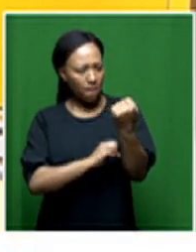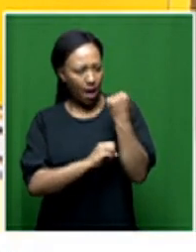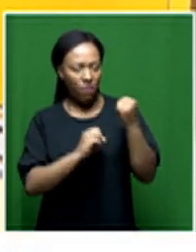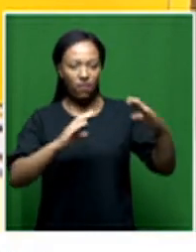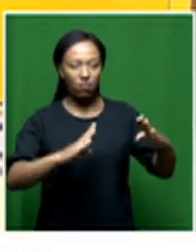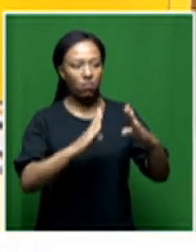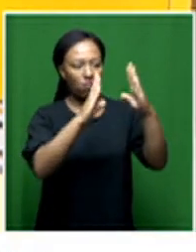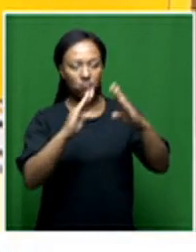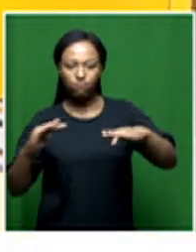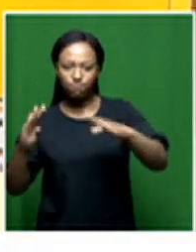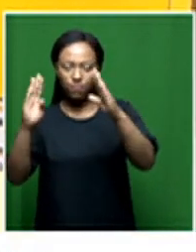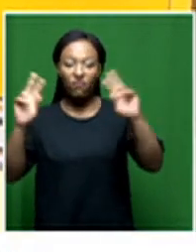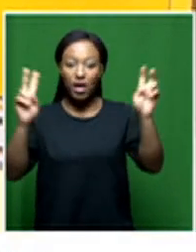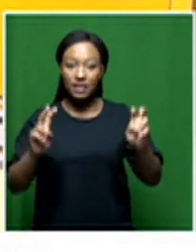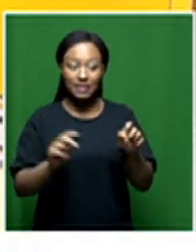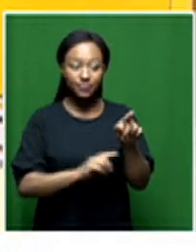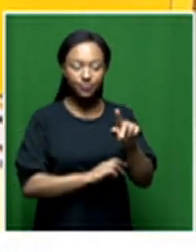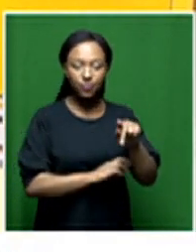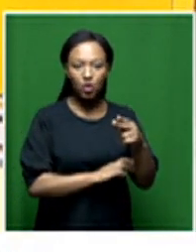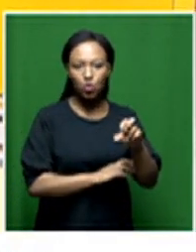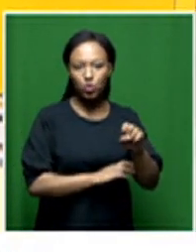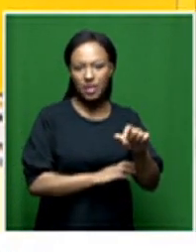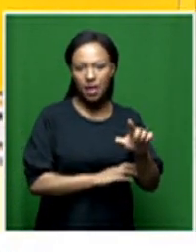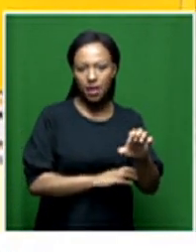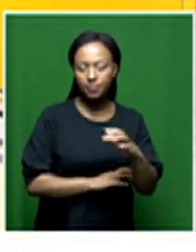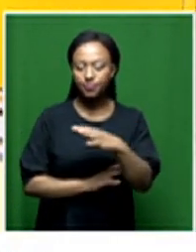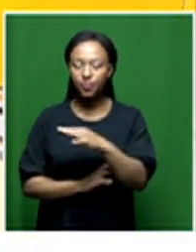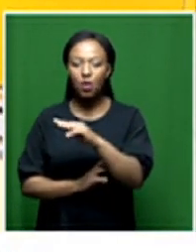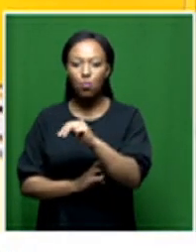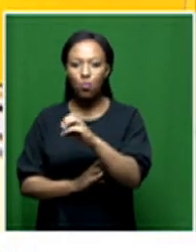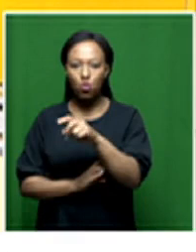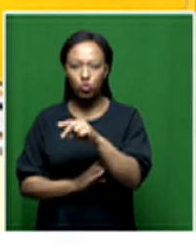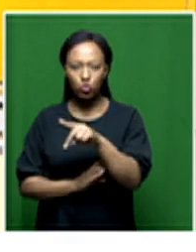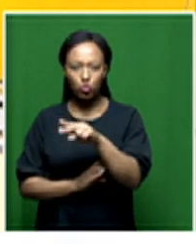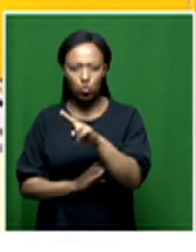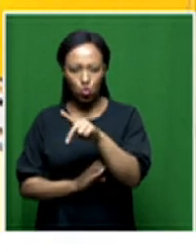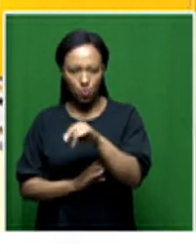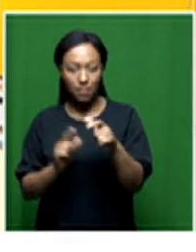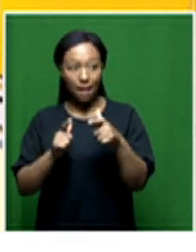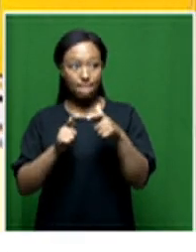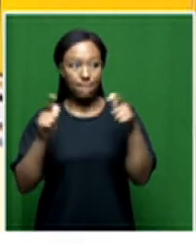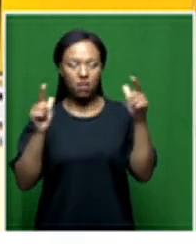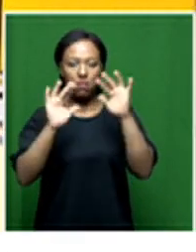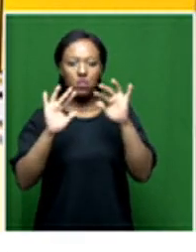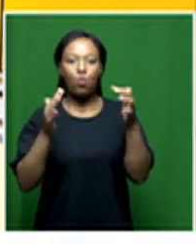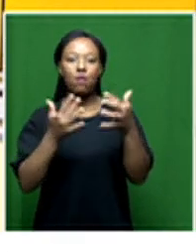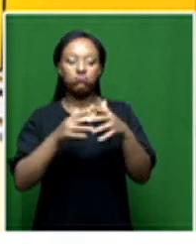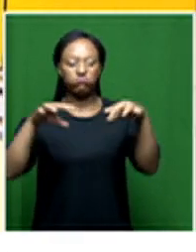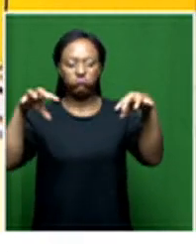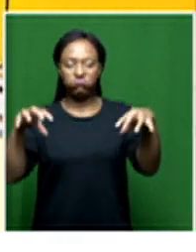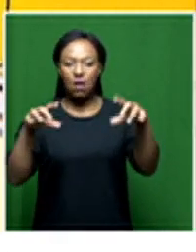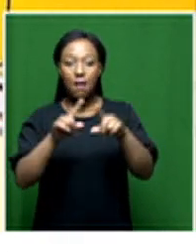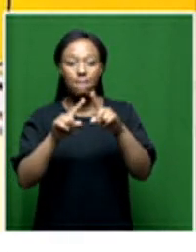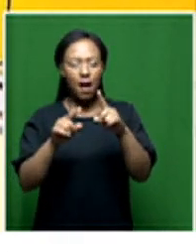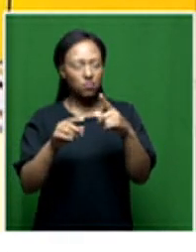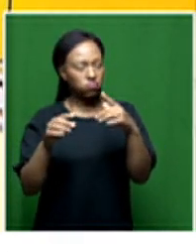Kusile and Modupi, which are, of course, among the largest in the world. But he says these massive plants suffer from